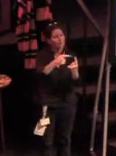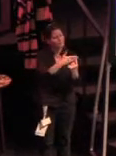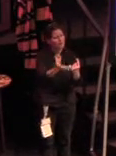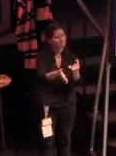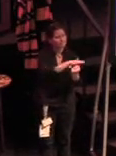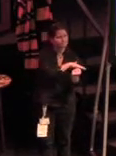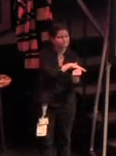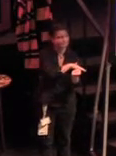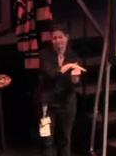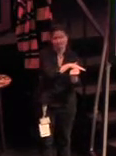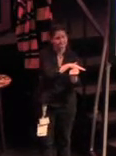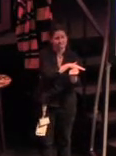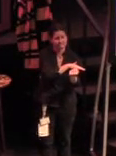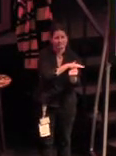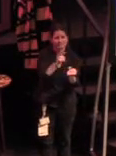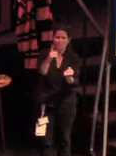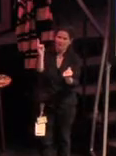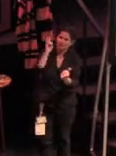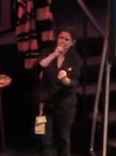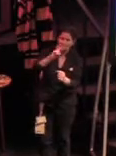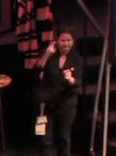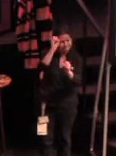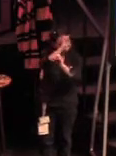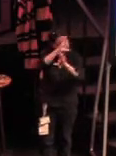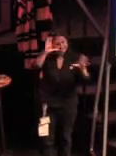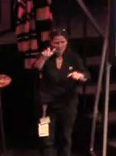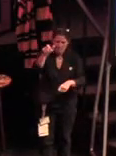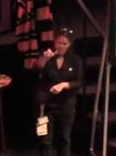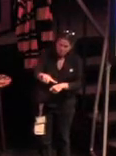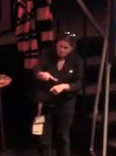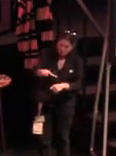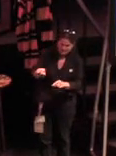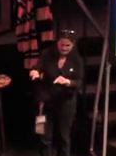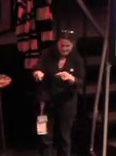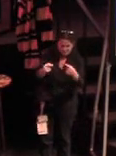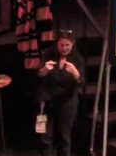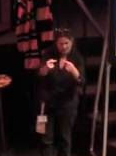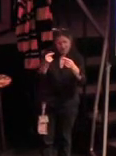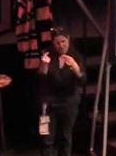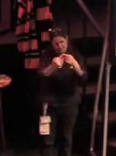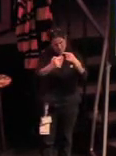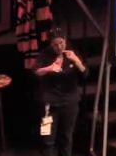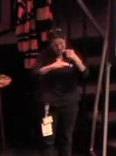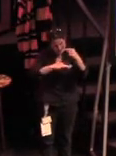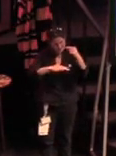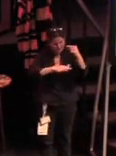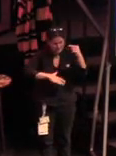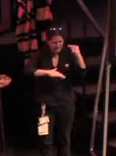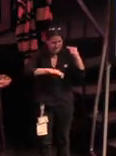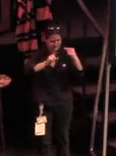It's about looking at a person, at the challenge, and thinking like, what are all the things that knock onto this? So everything